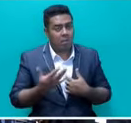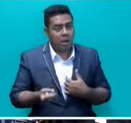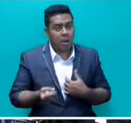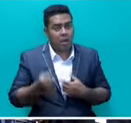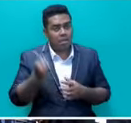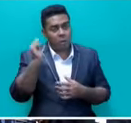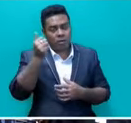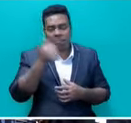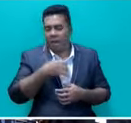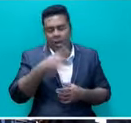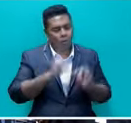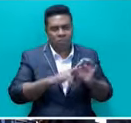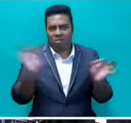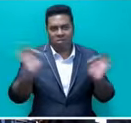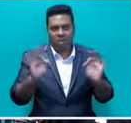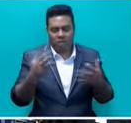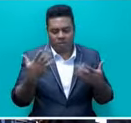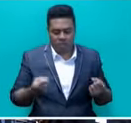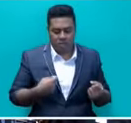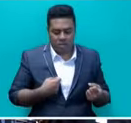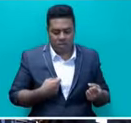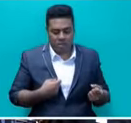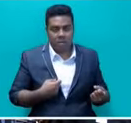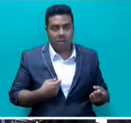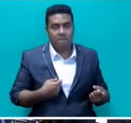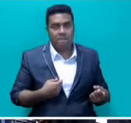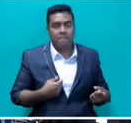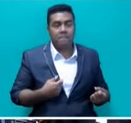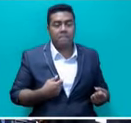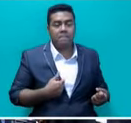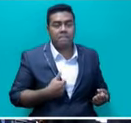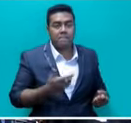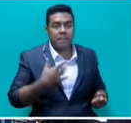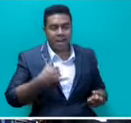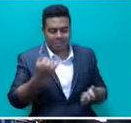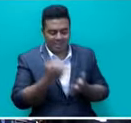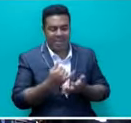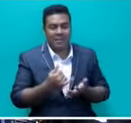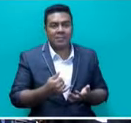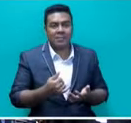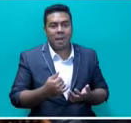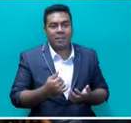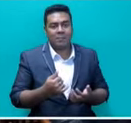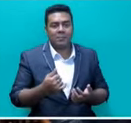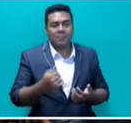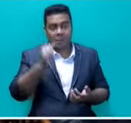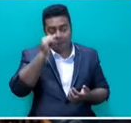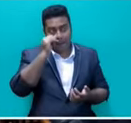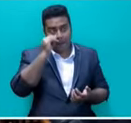There's no question from me. There was an error in my pressing. My apologies. Thank you.